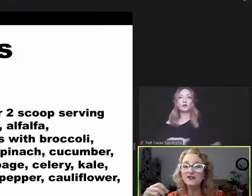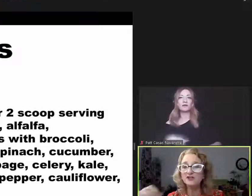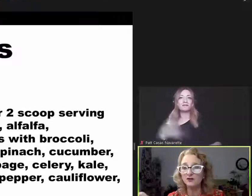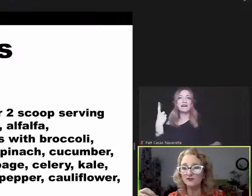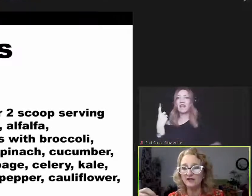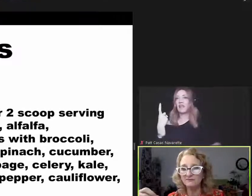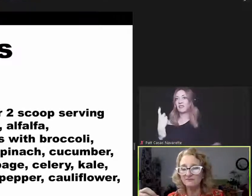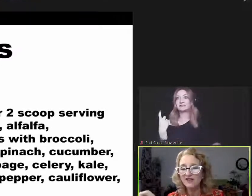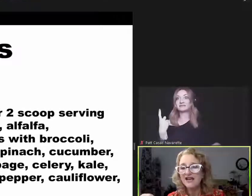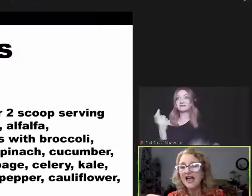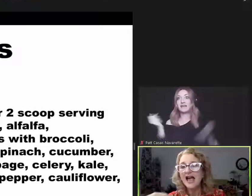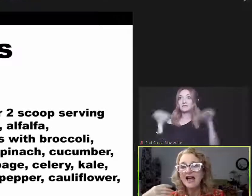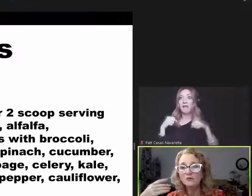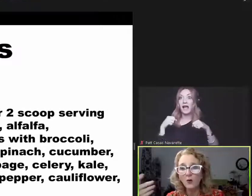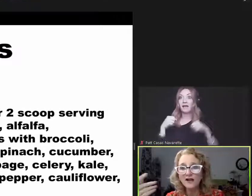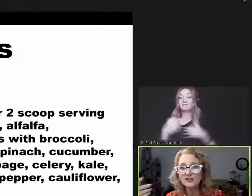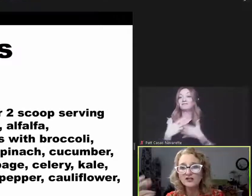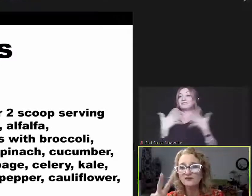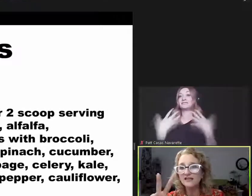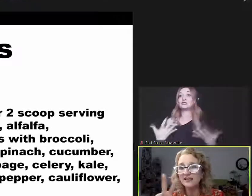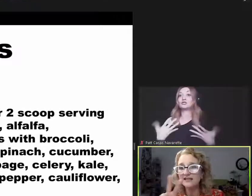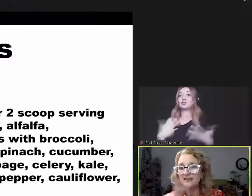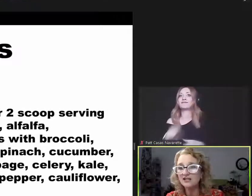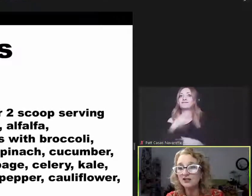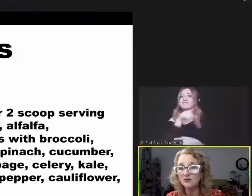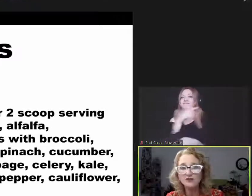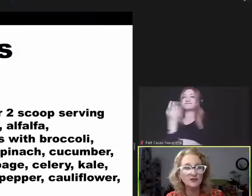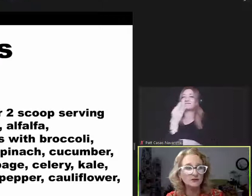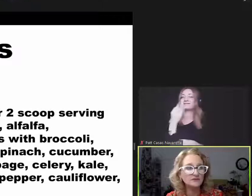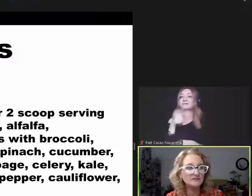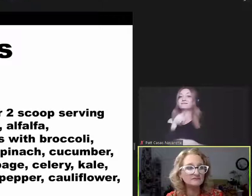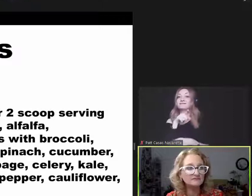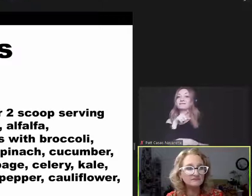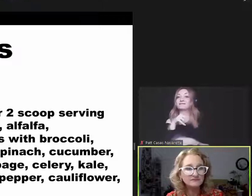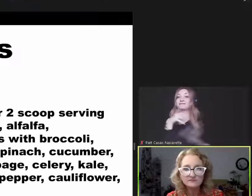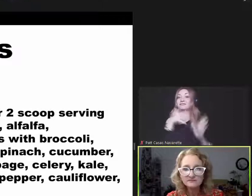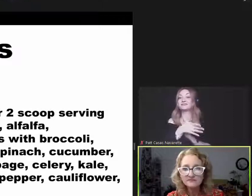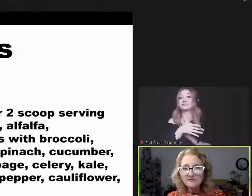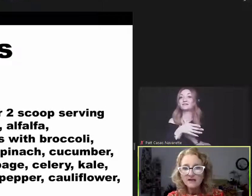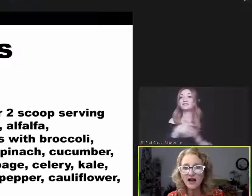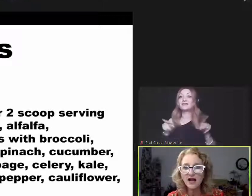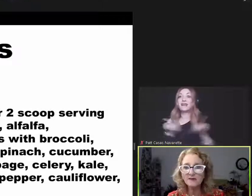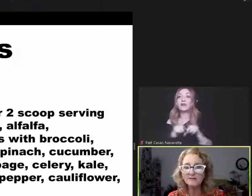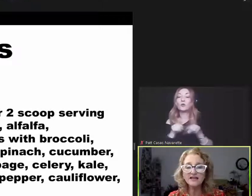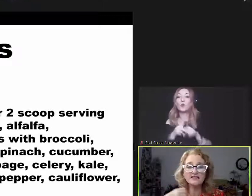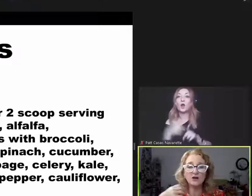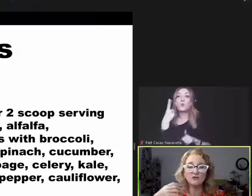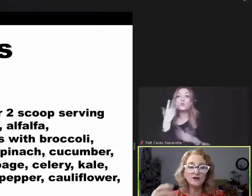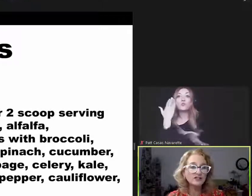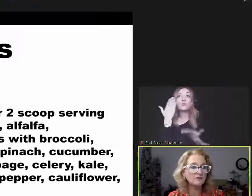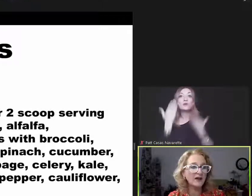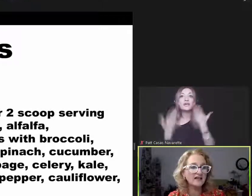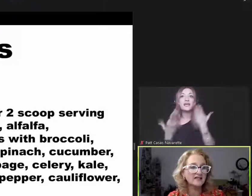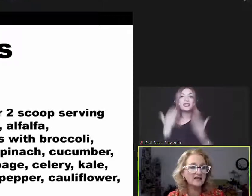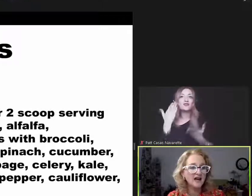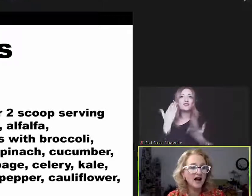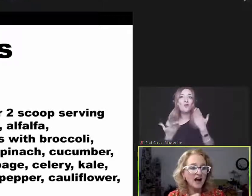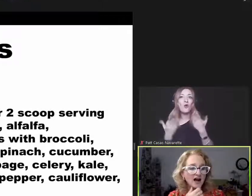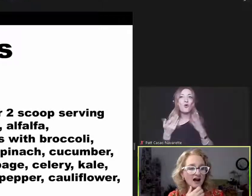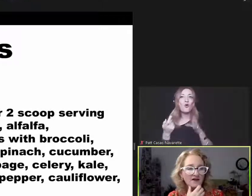every serving, and one serving is 2 scoops. It's a rich